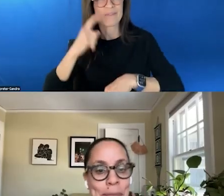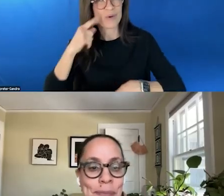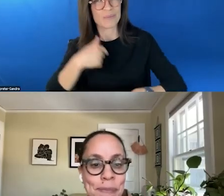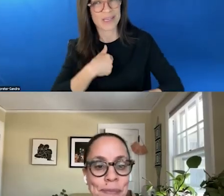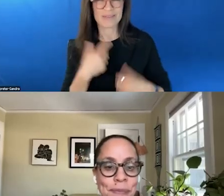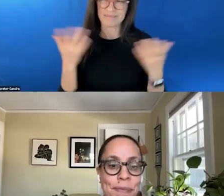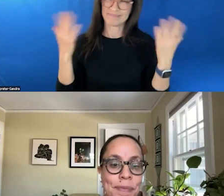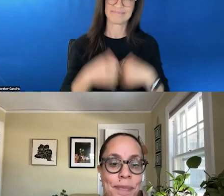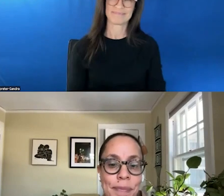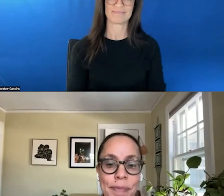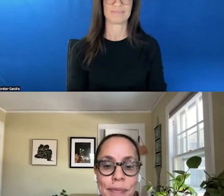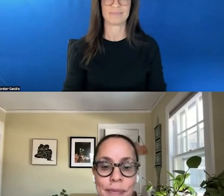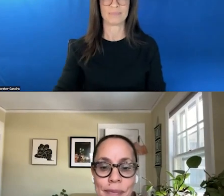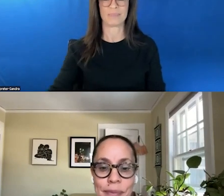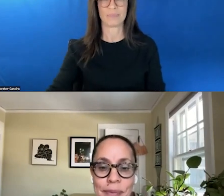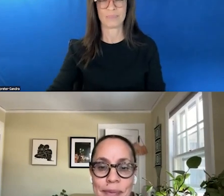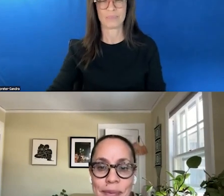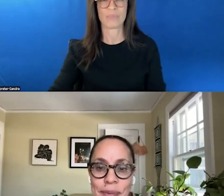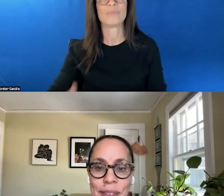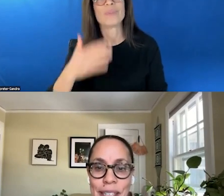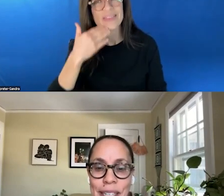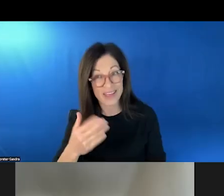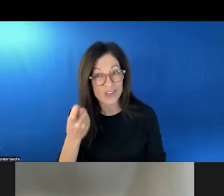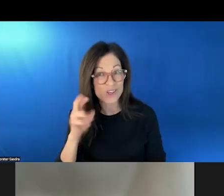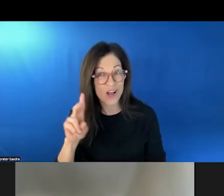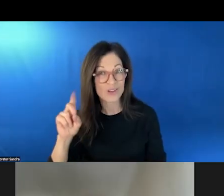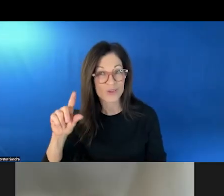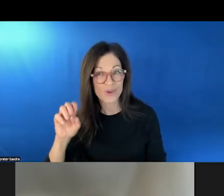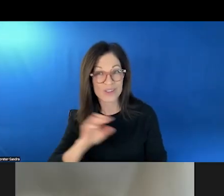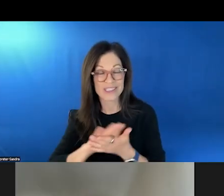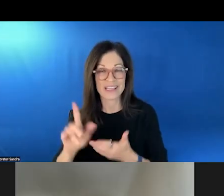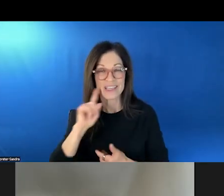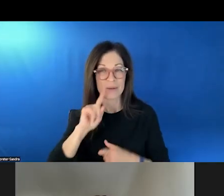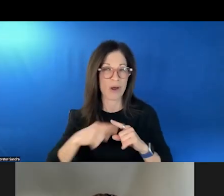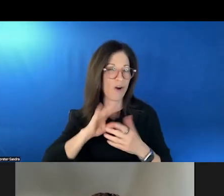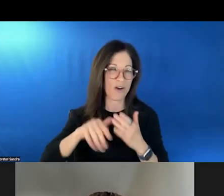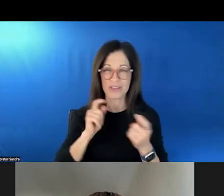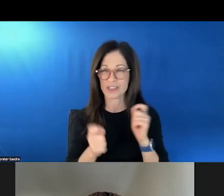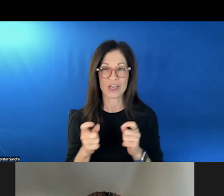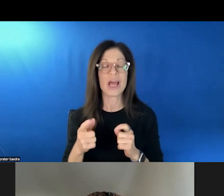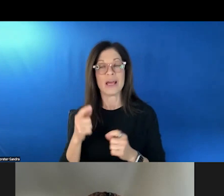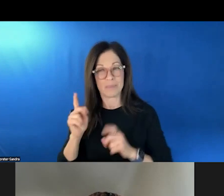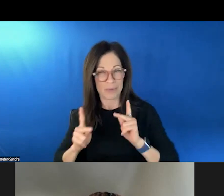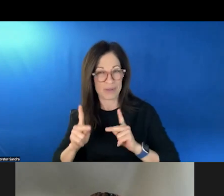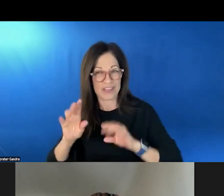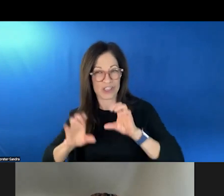share. Thank you, Dr. Dole. It's amazing to hear about all the changes you're making. You're getting some props in the chat as